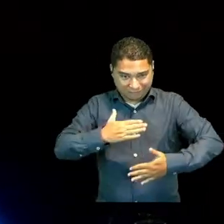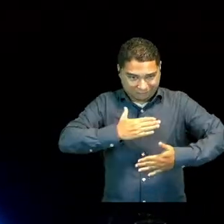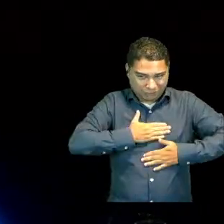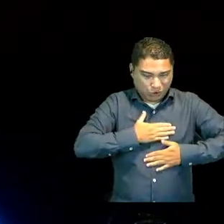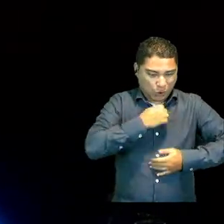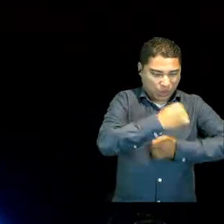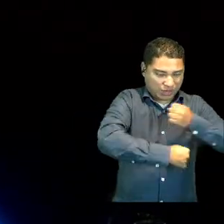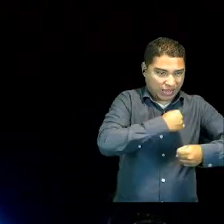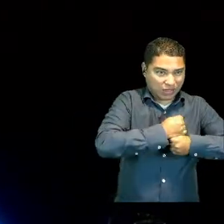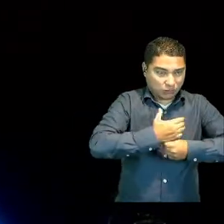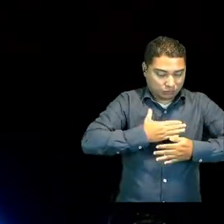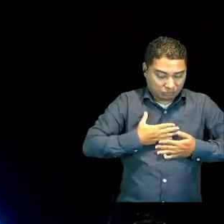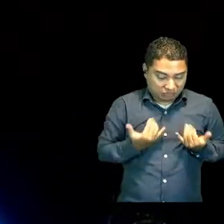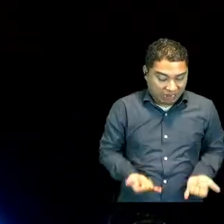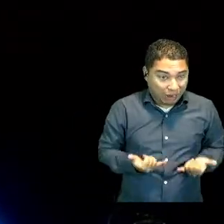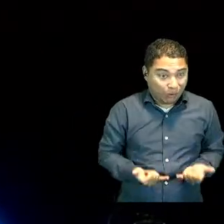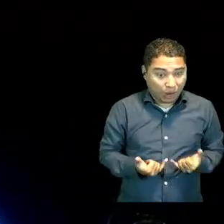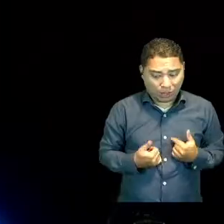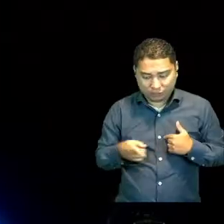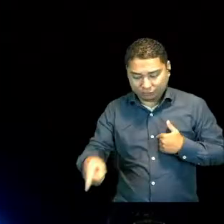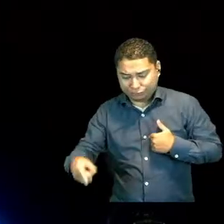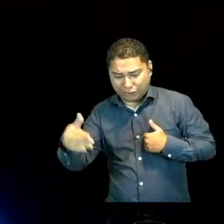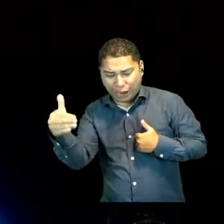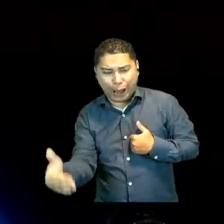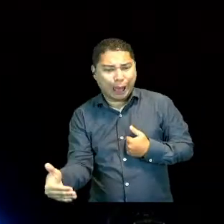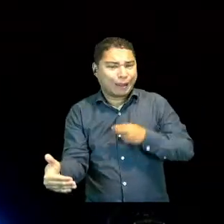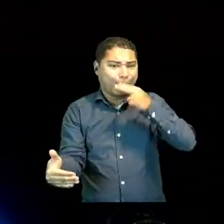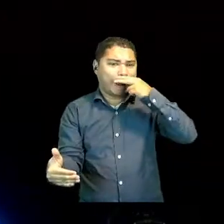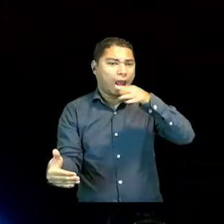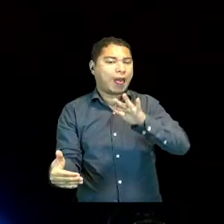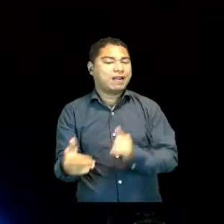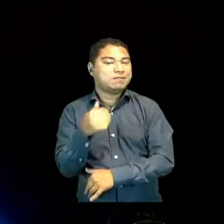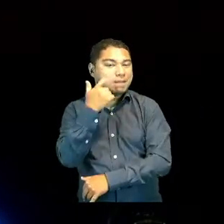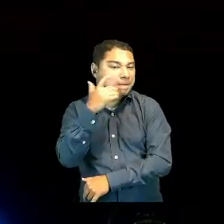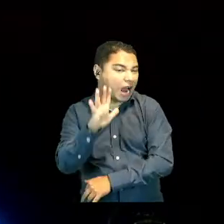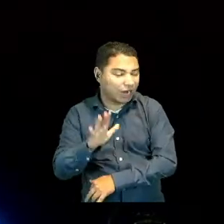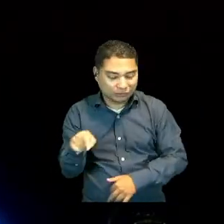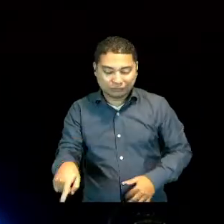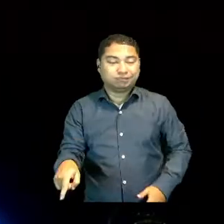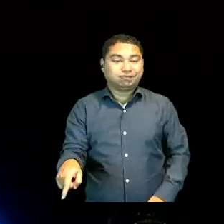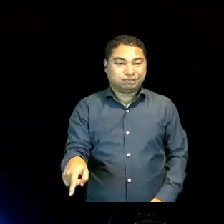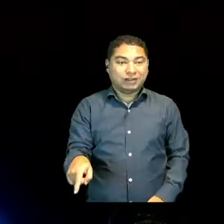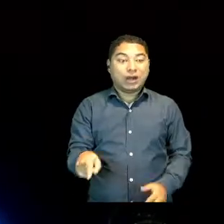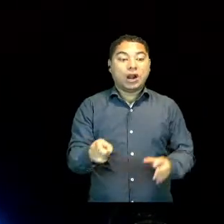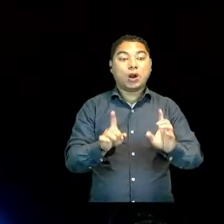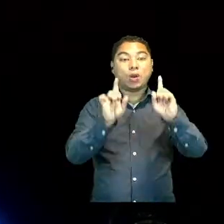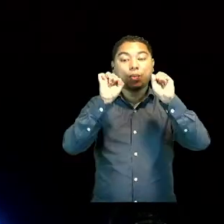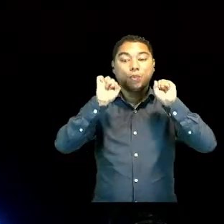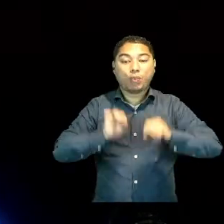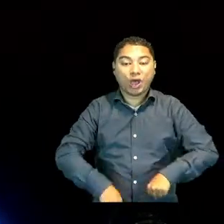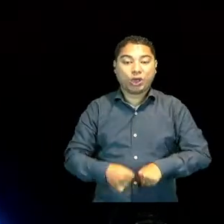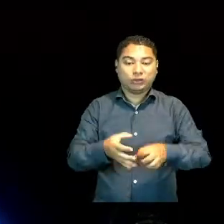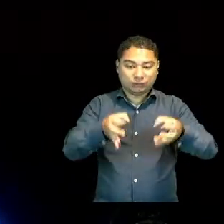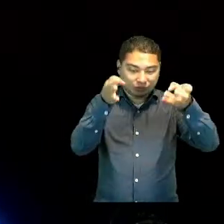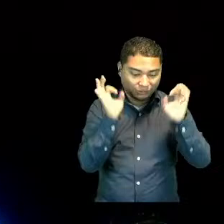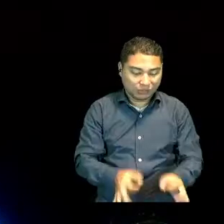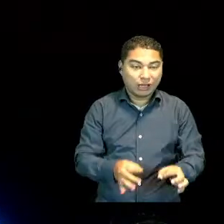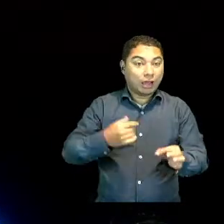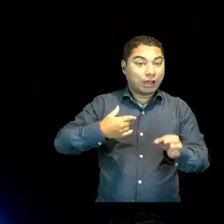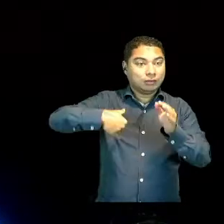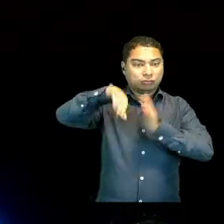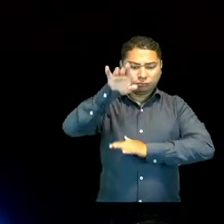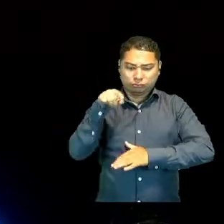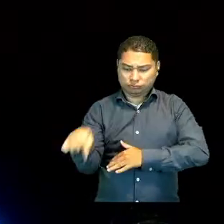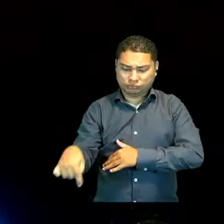life. But I can say with certainty that she has been one of the most important